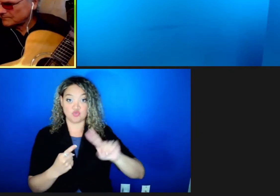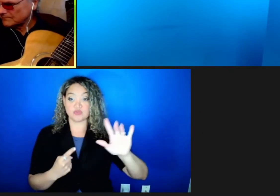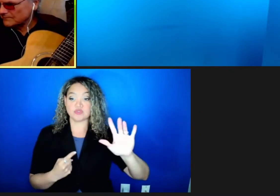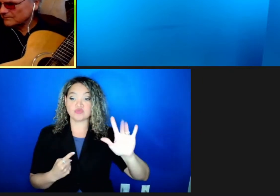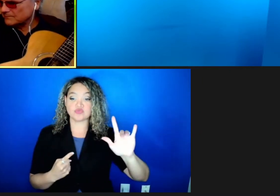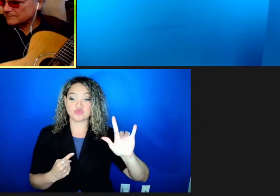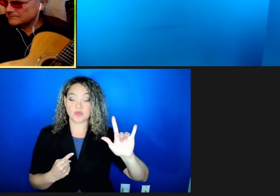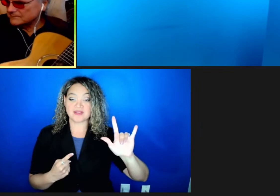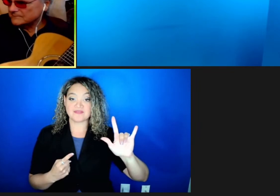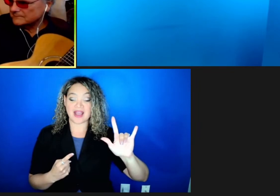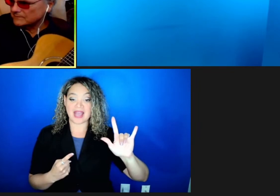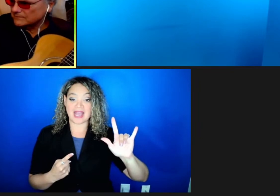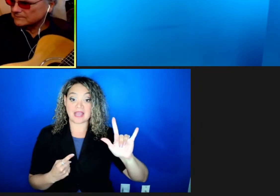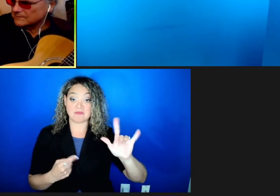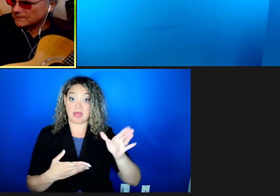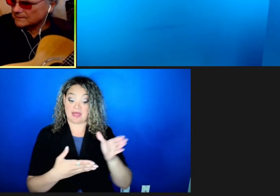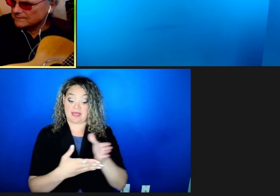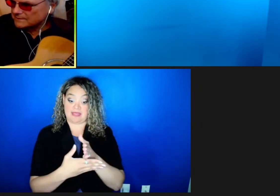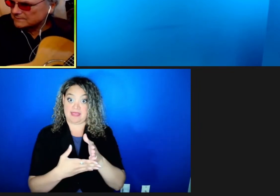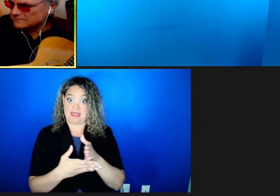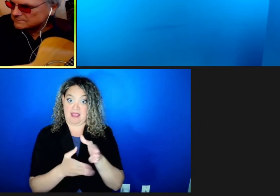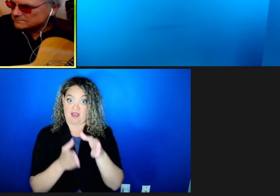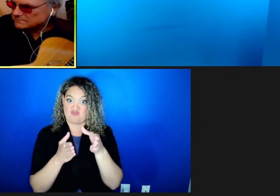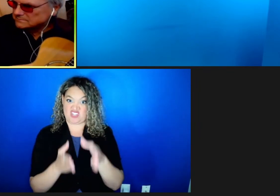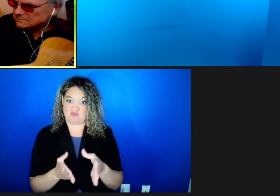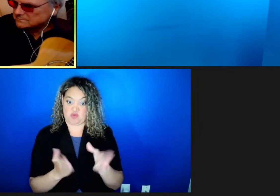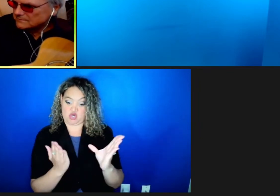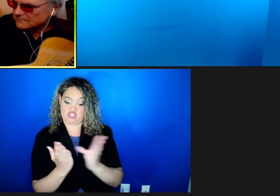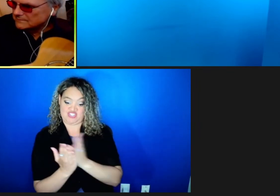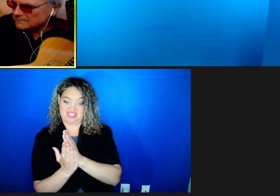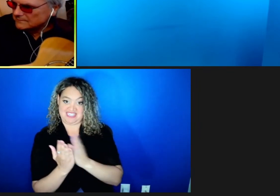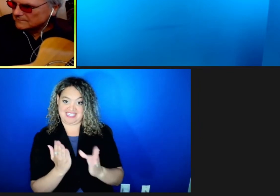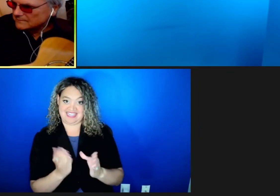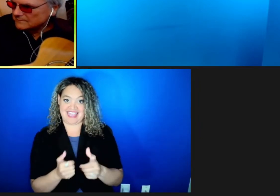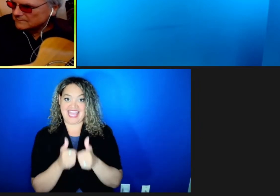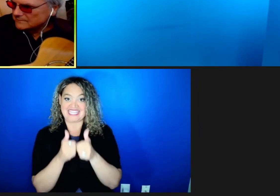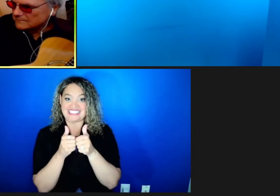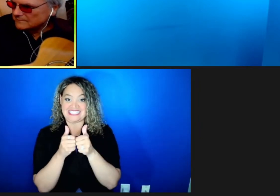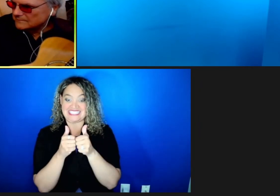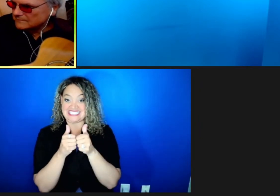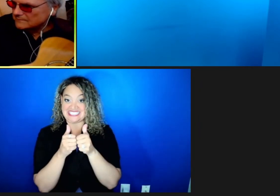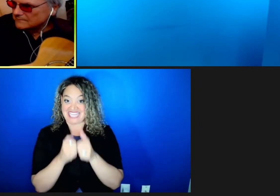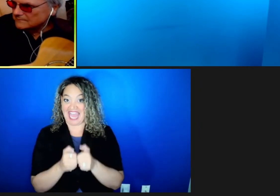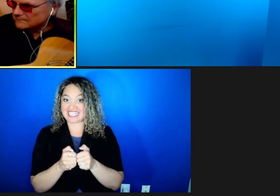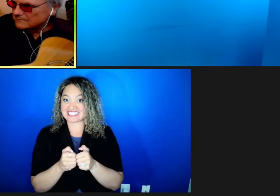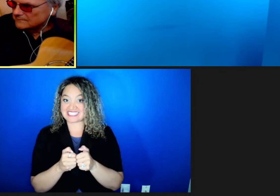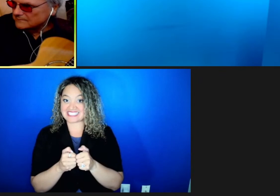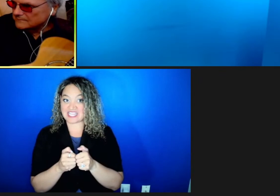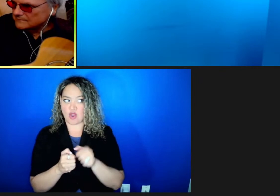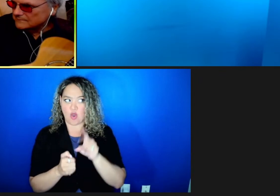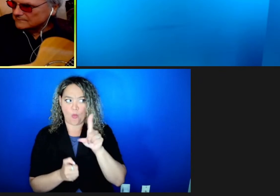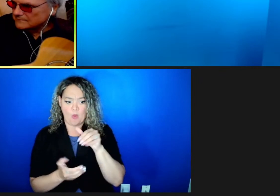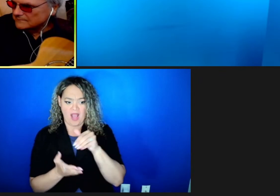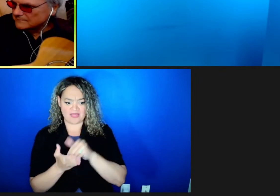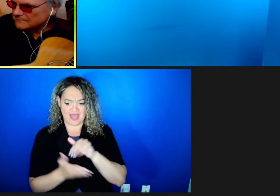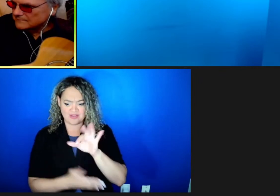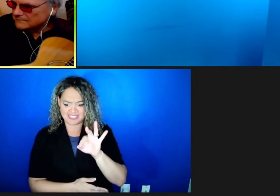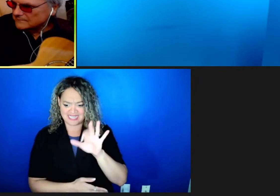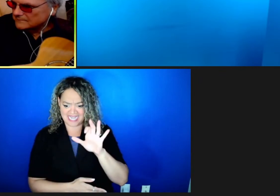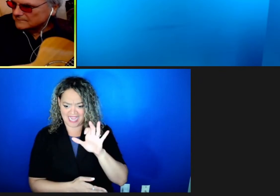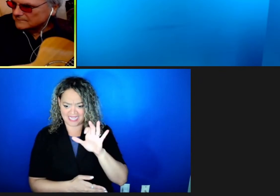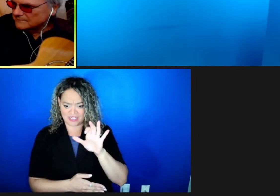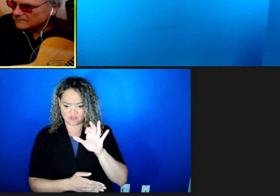the average person in that age range texts over, it was 1,900